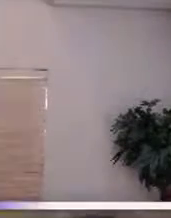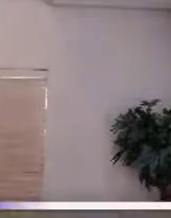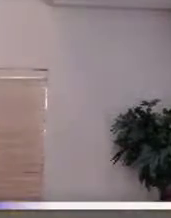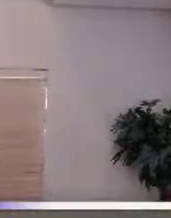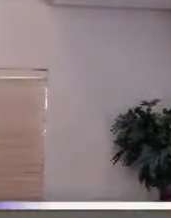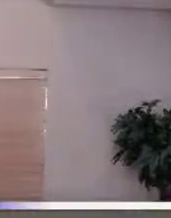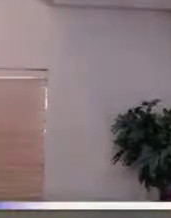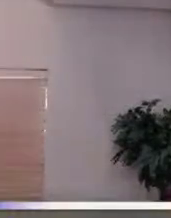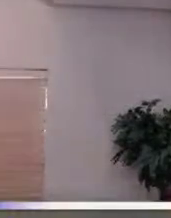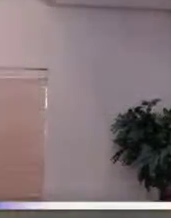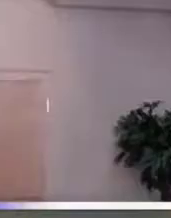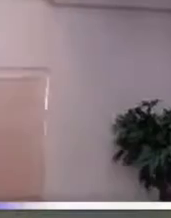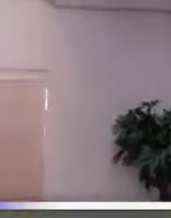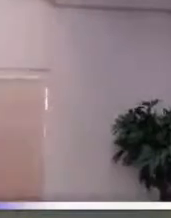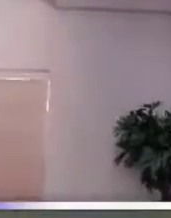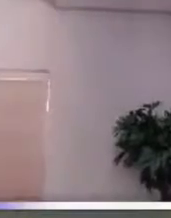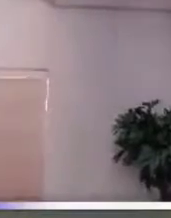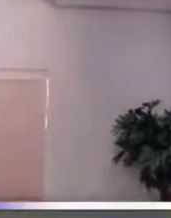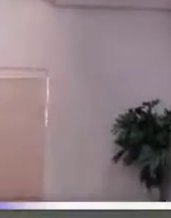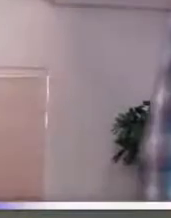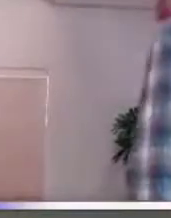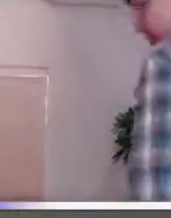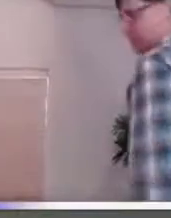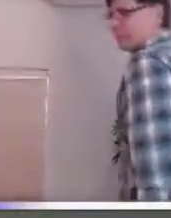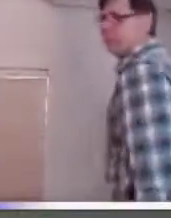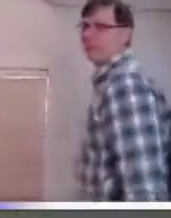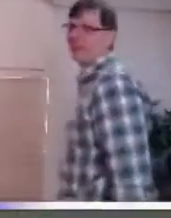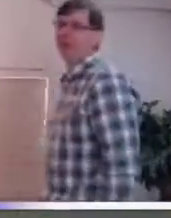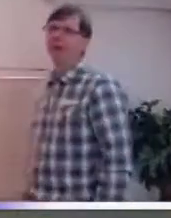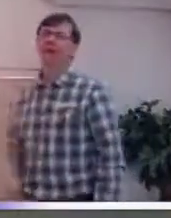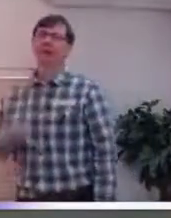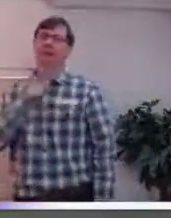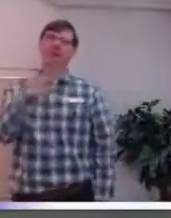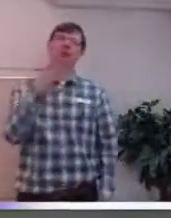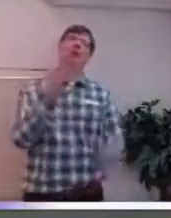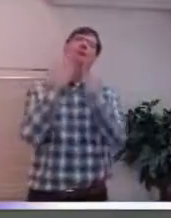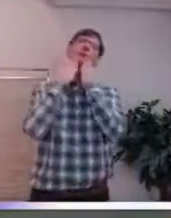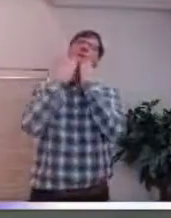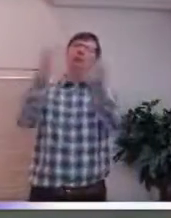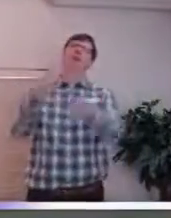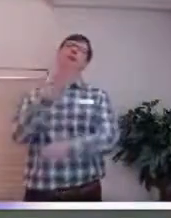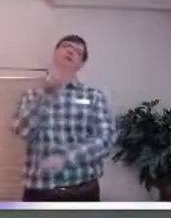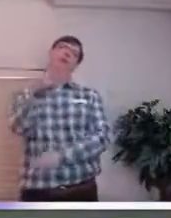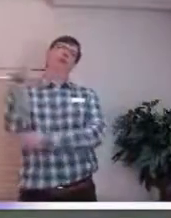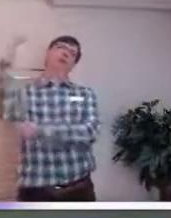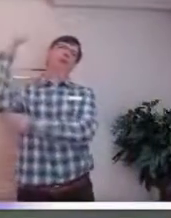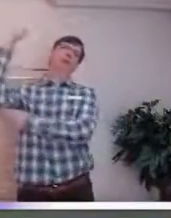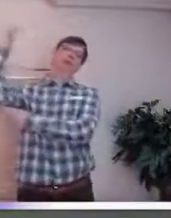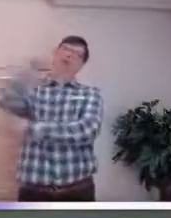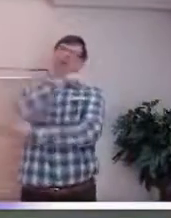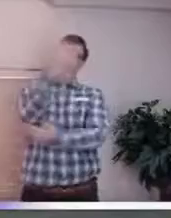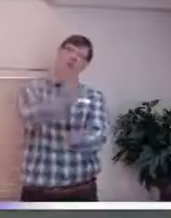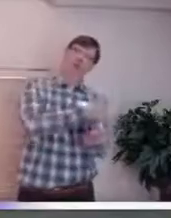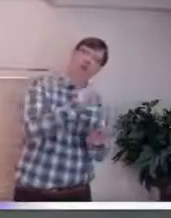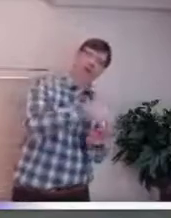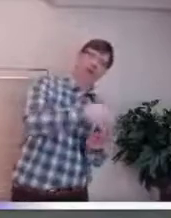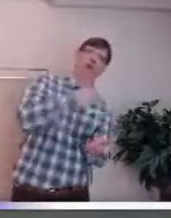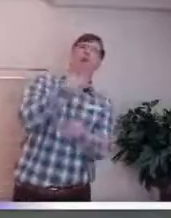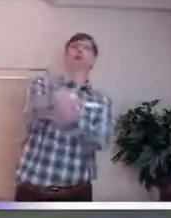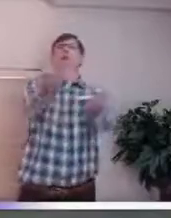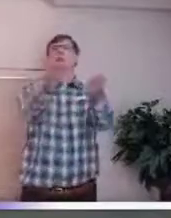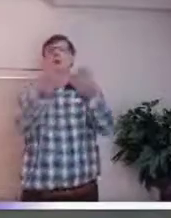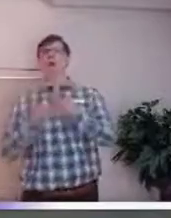Tom and Krista, you shine, and we are so grateful for your light and your music that you bring to us. Thank